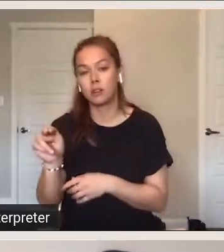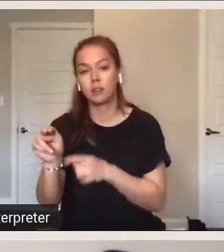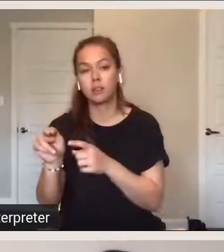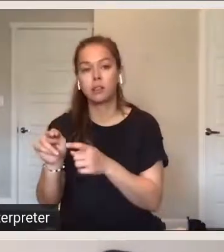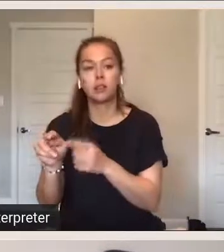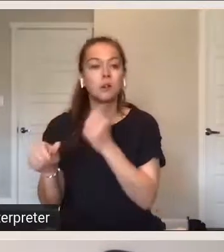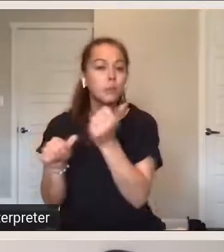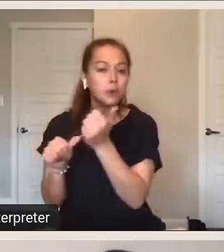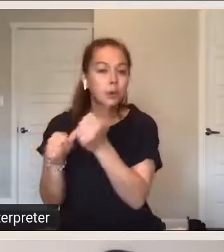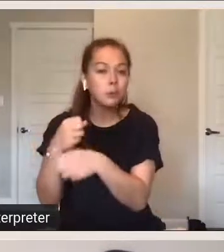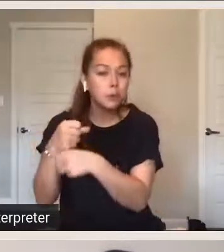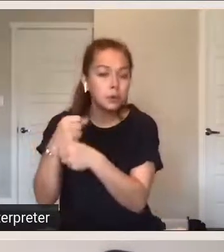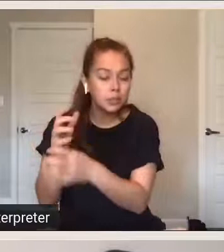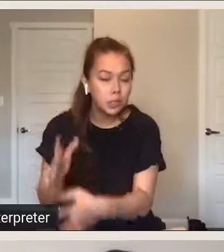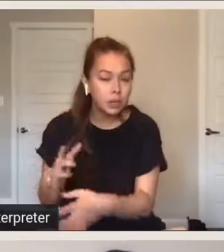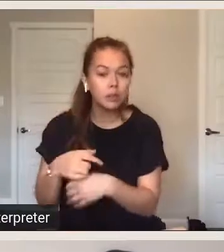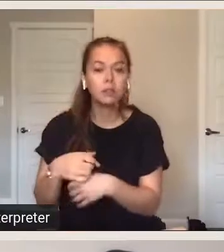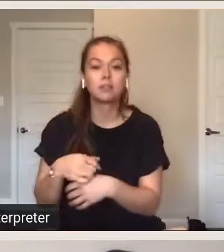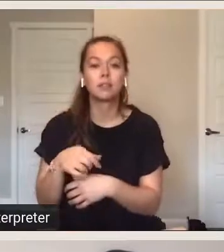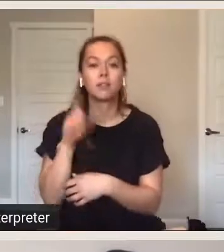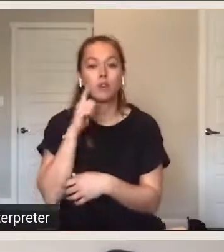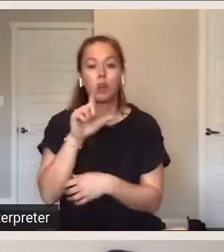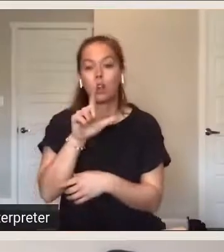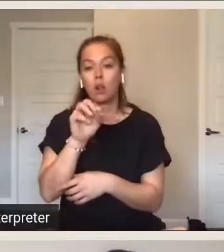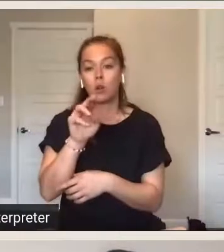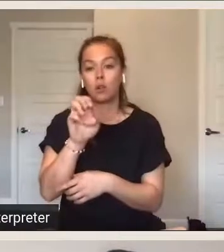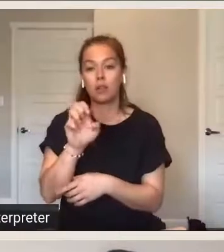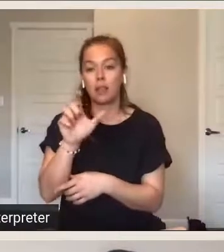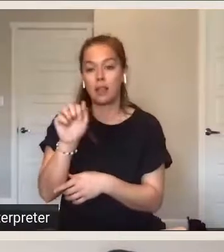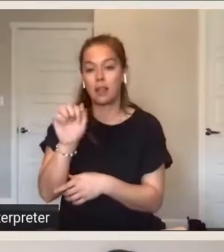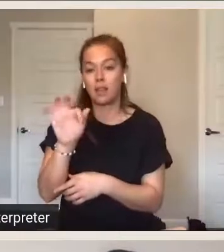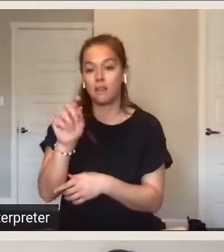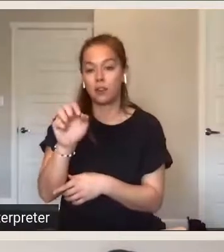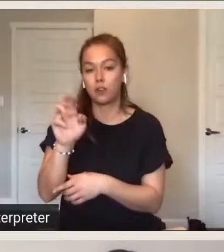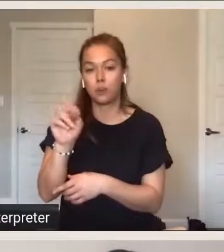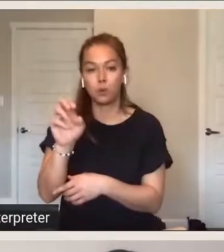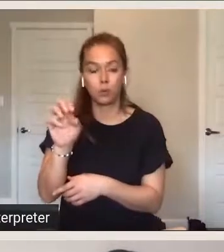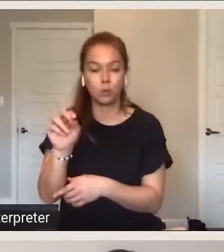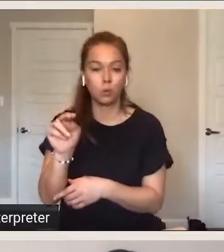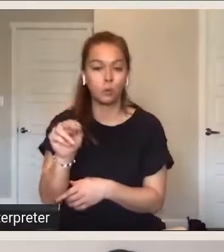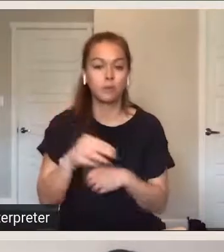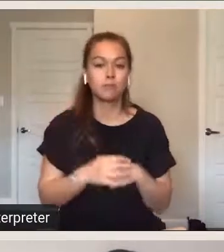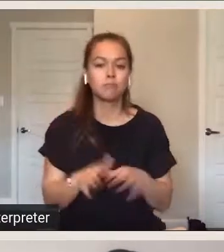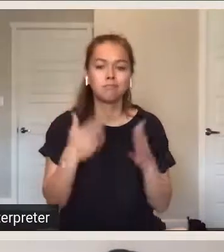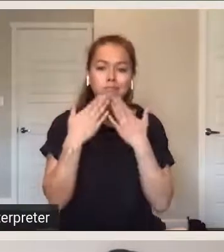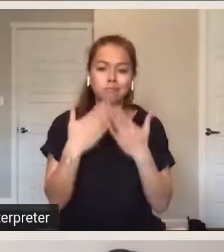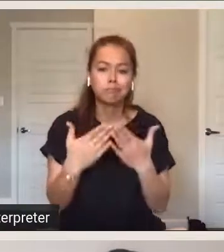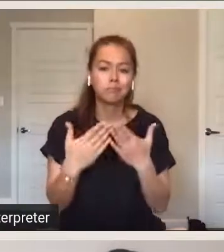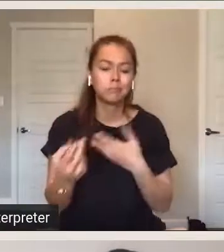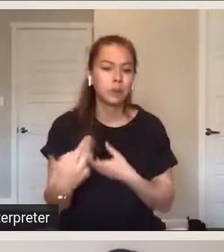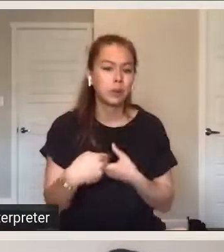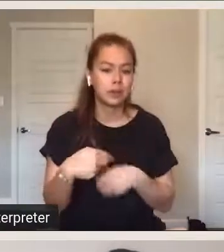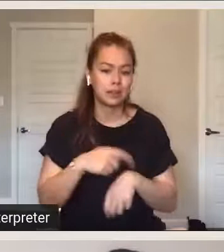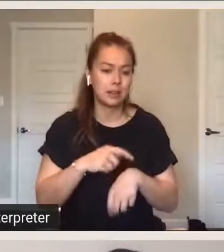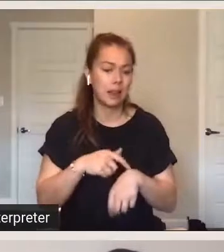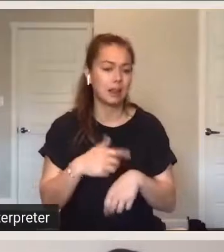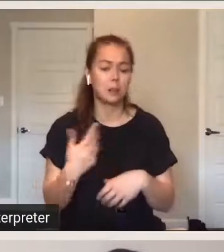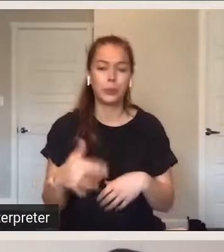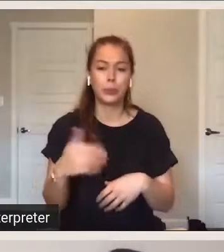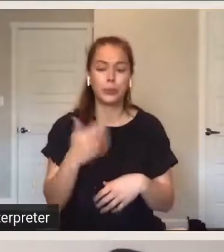A Lonely Afternoon. Thank you for taking the time and joining us today for this Q&A session. Thank you,